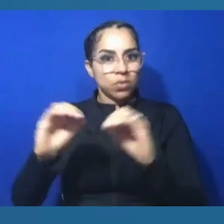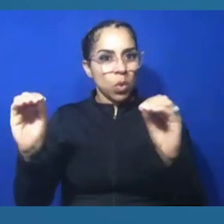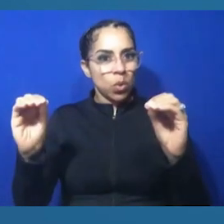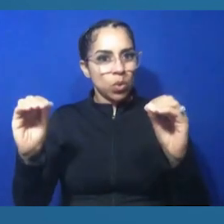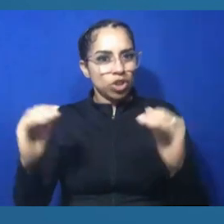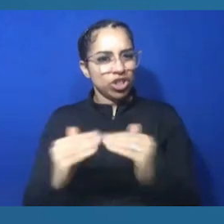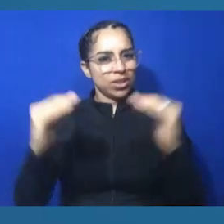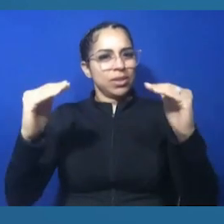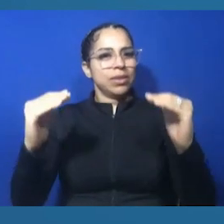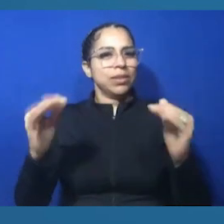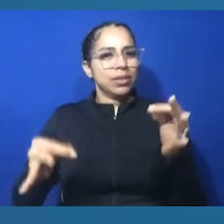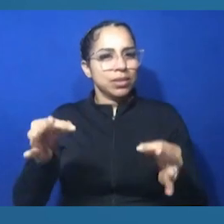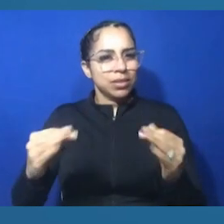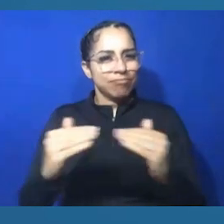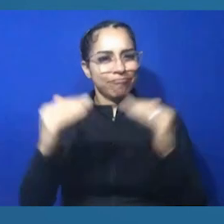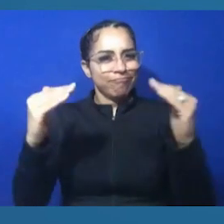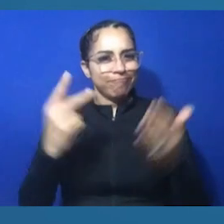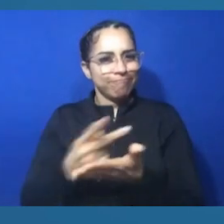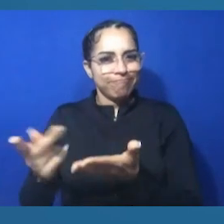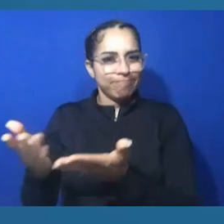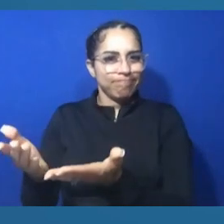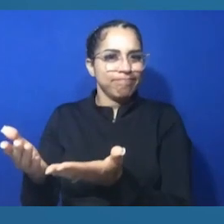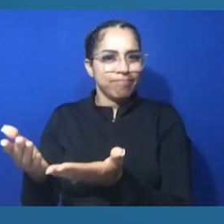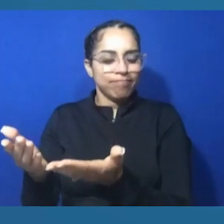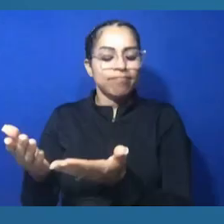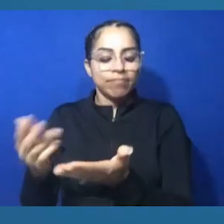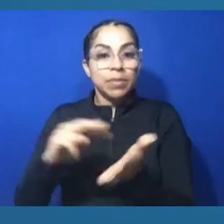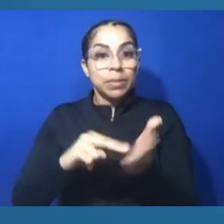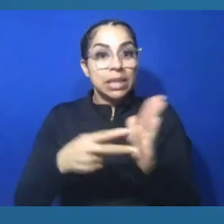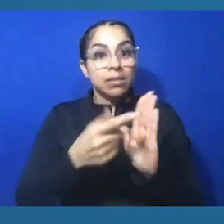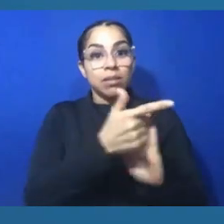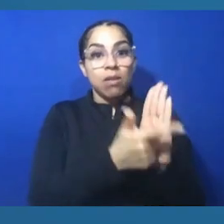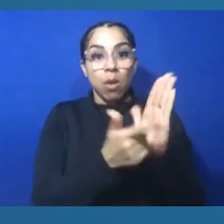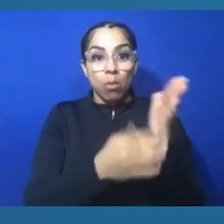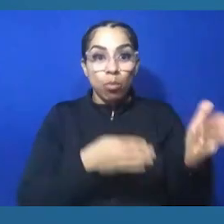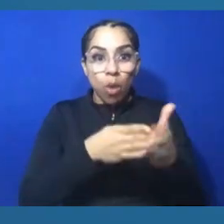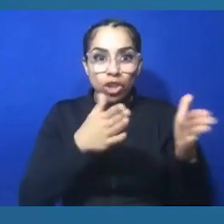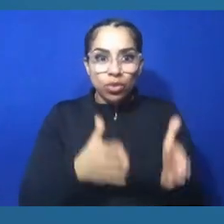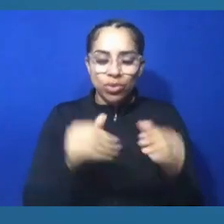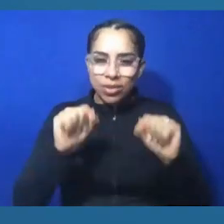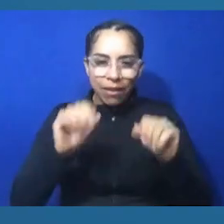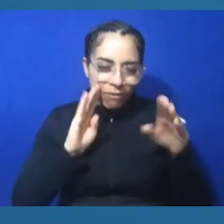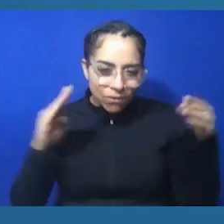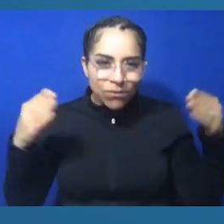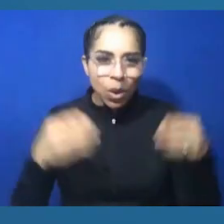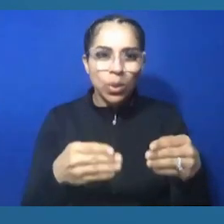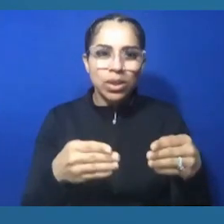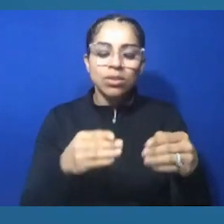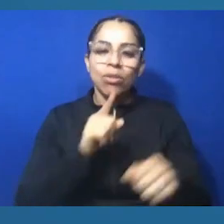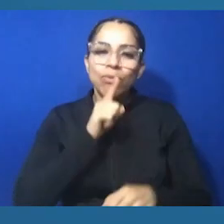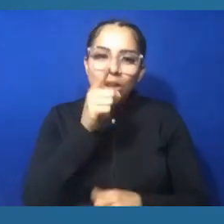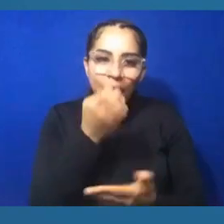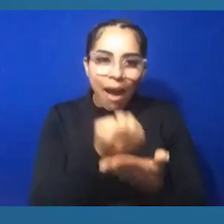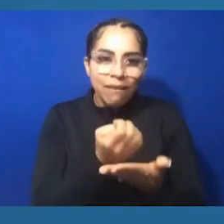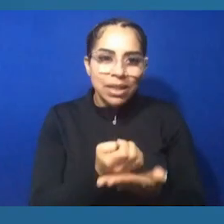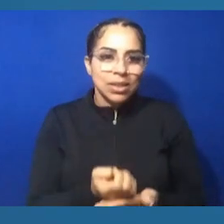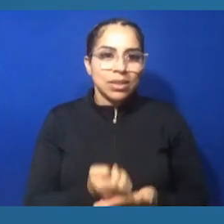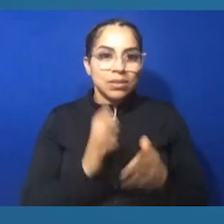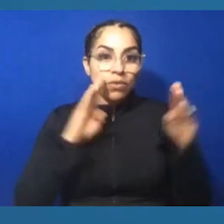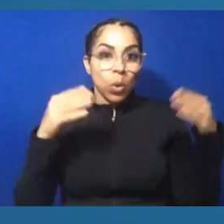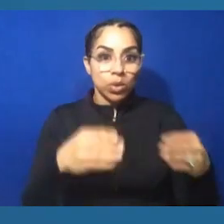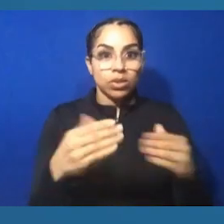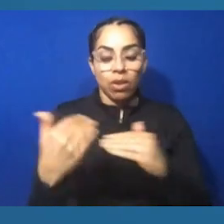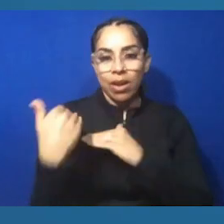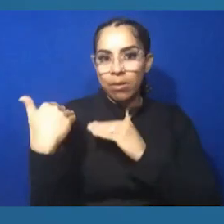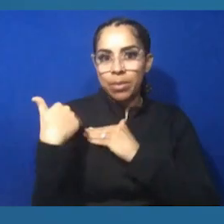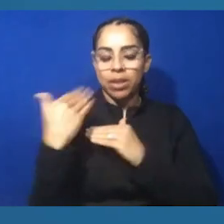So this means prosecutors can focus where it matters, focus on the real evidence, focus on accountability, and focus on